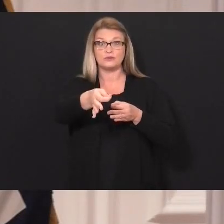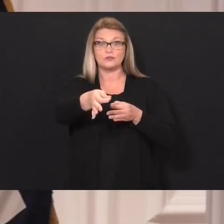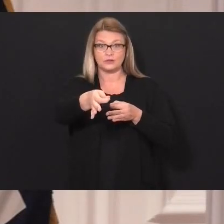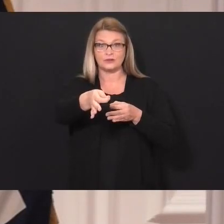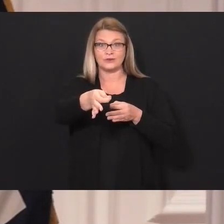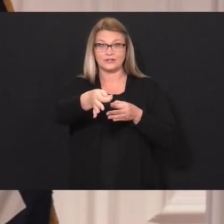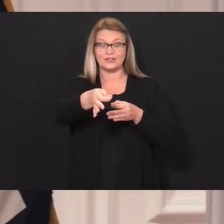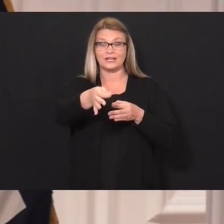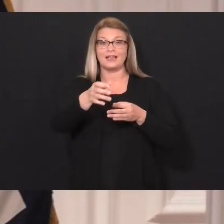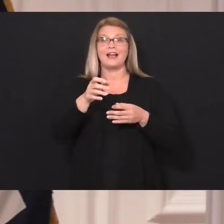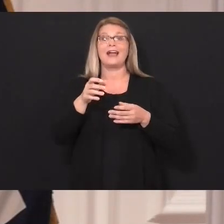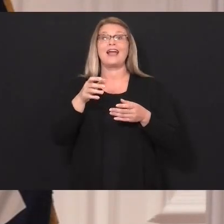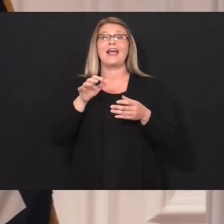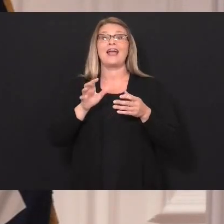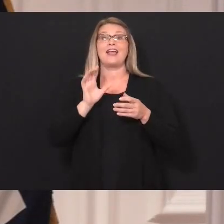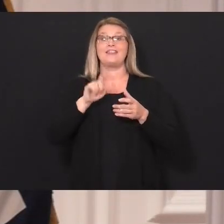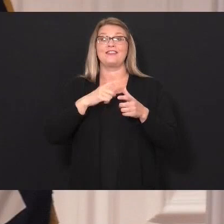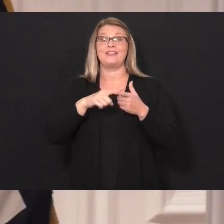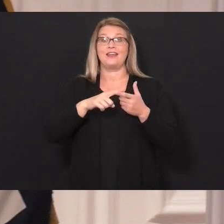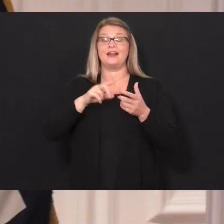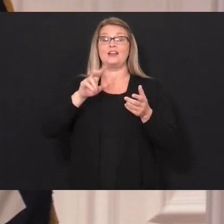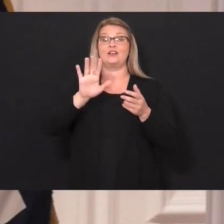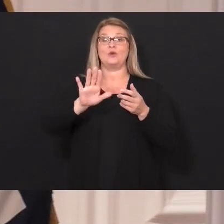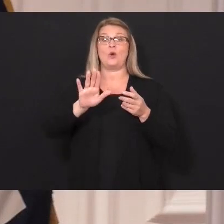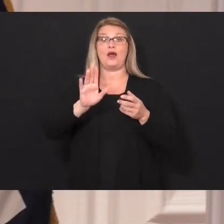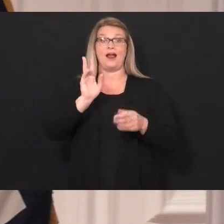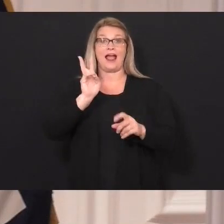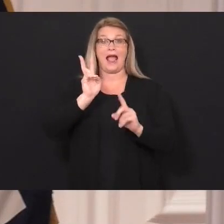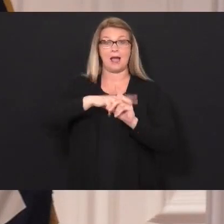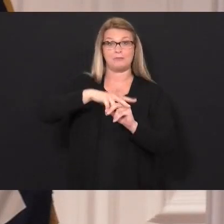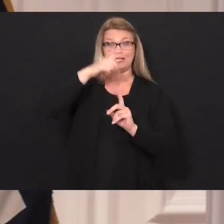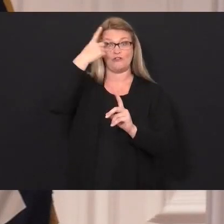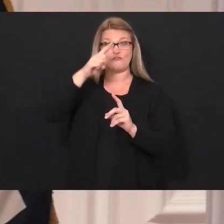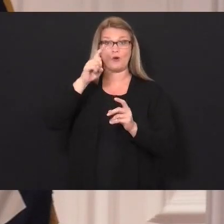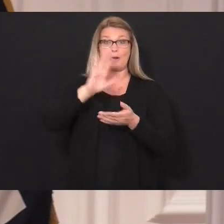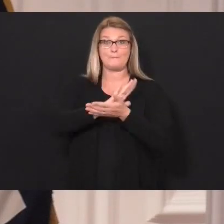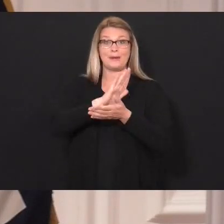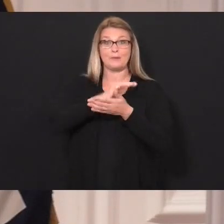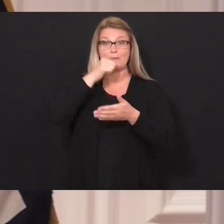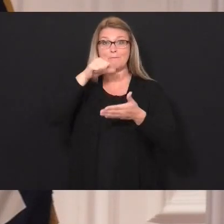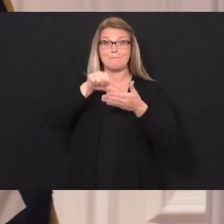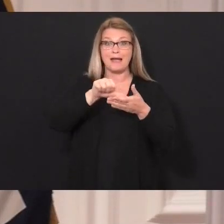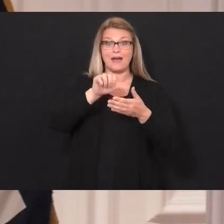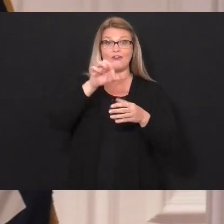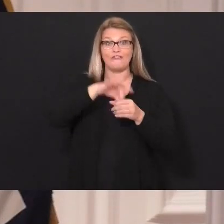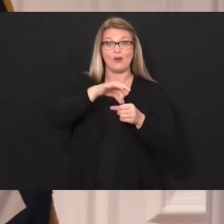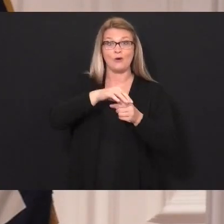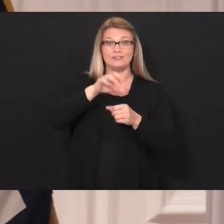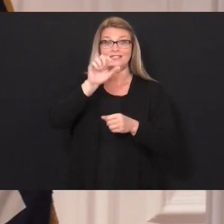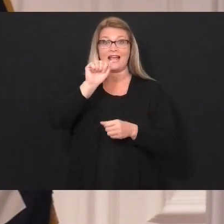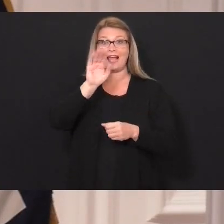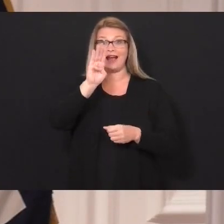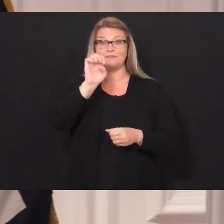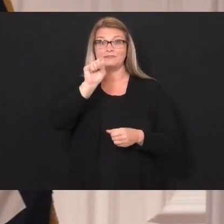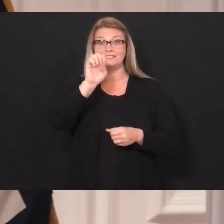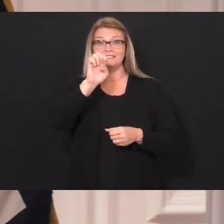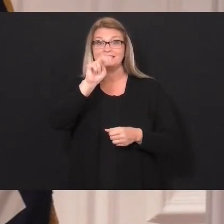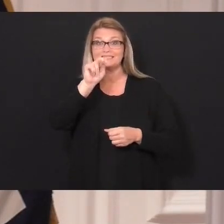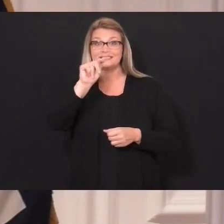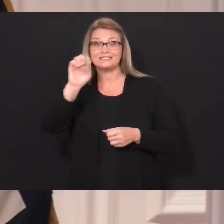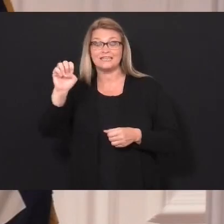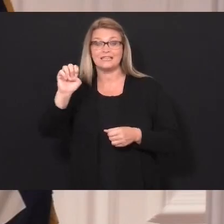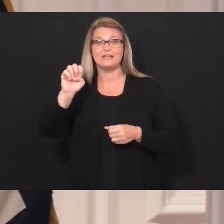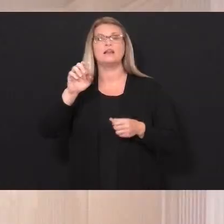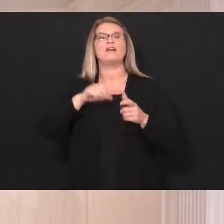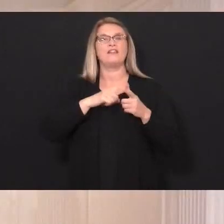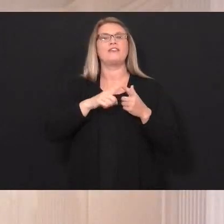know, the applications going out and the absentees and all that kind of stuff. And I'll pass to Mac, and you can